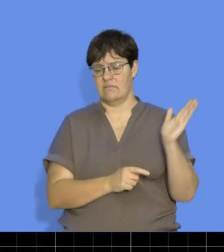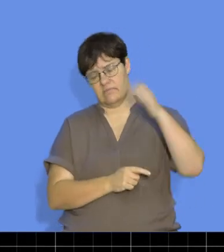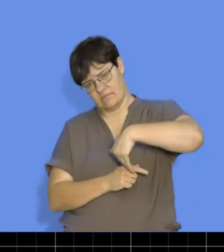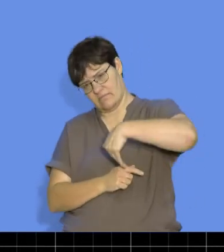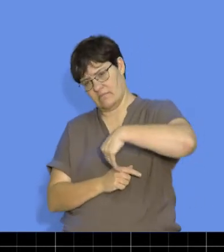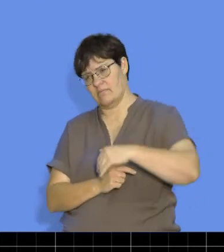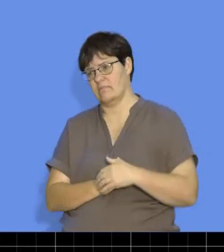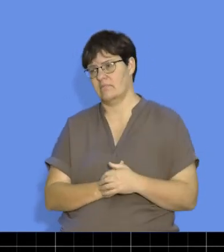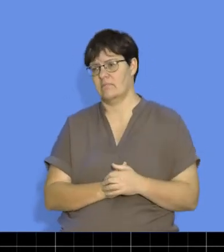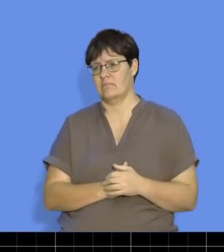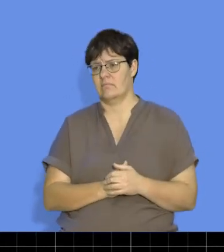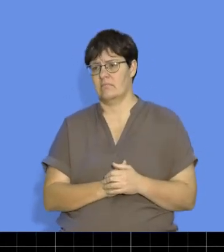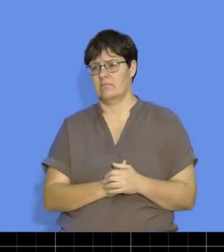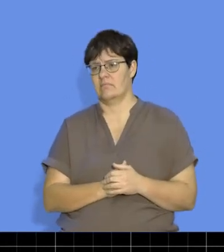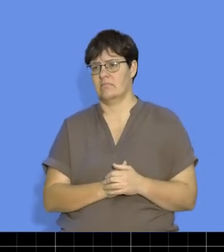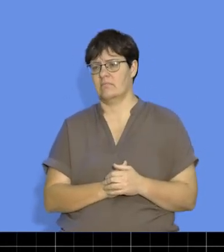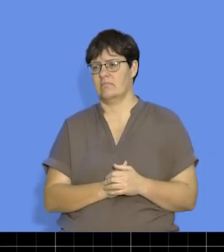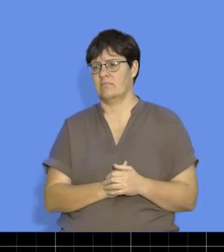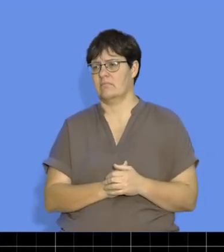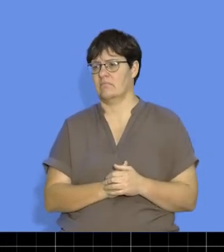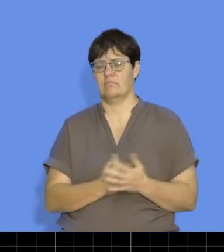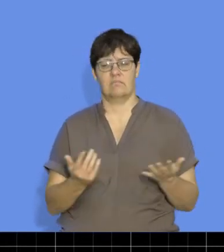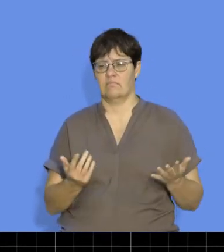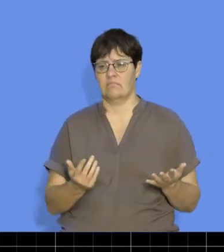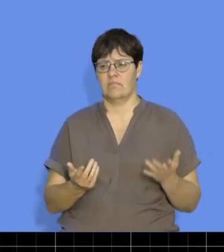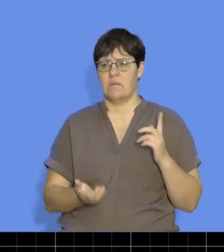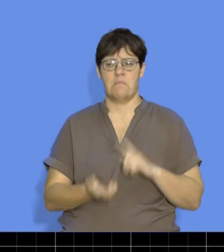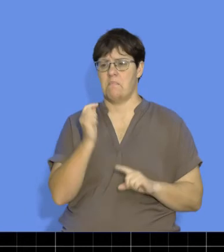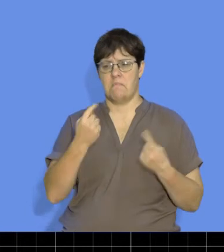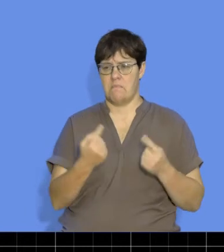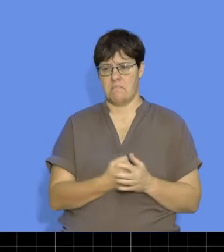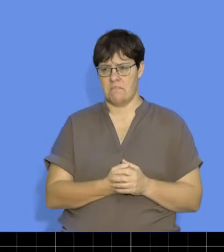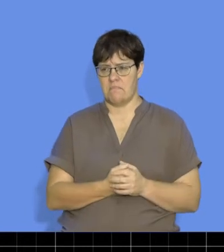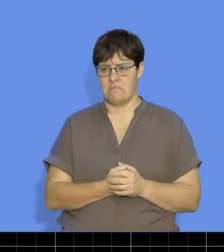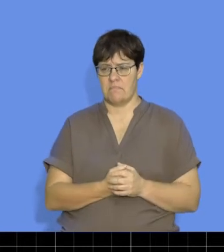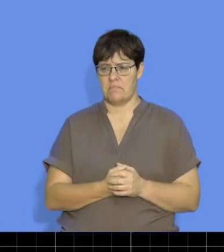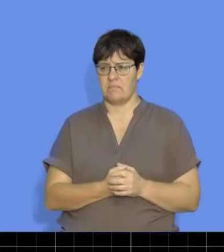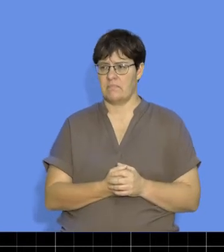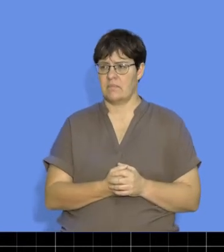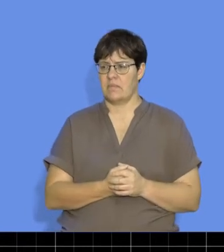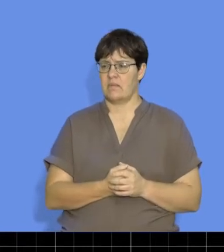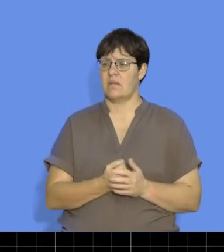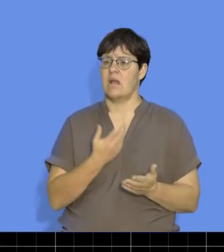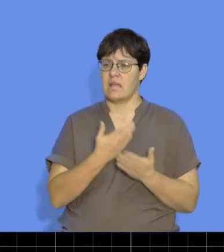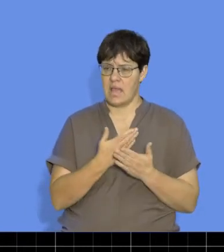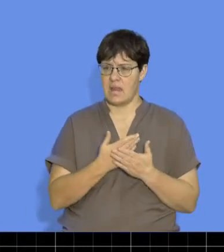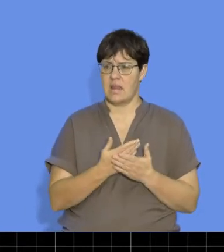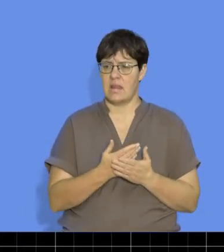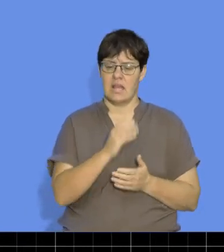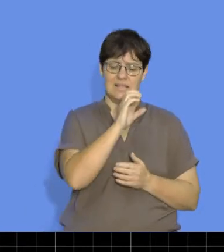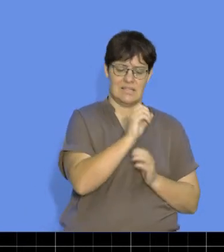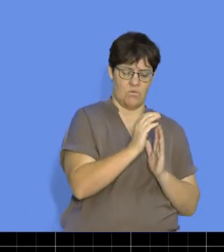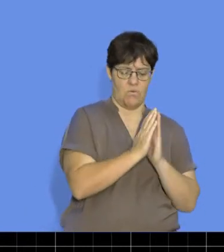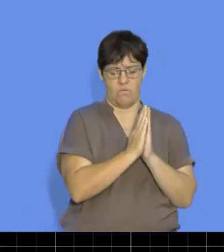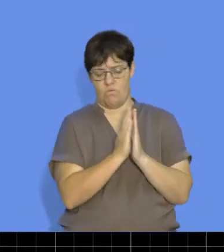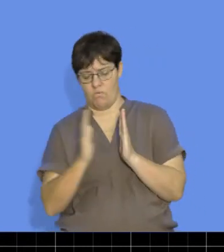negative, then you know that will not be a defined function, but we know that it can always be